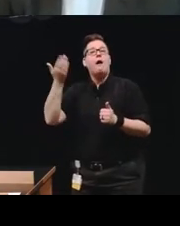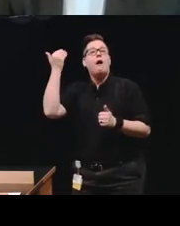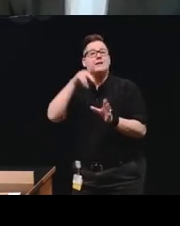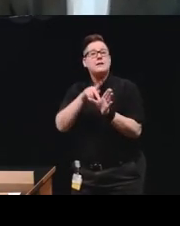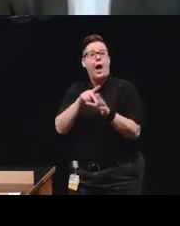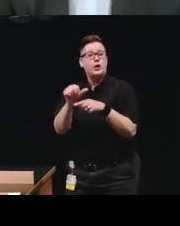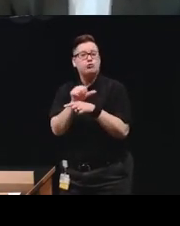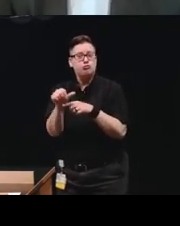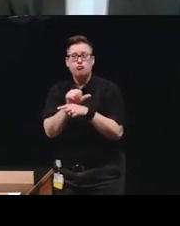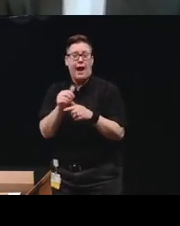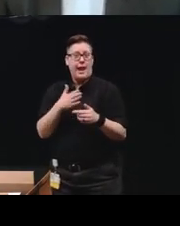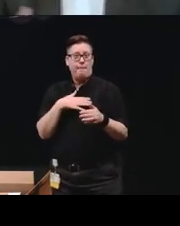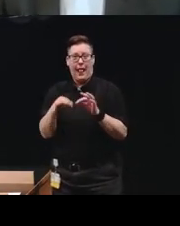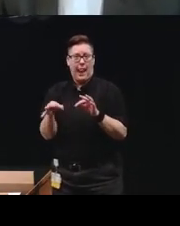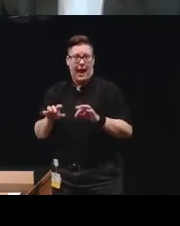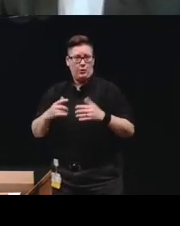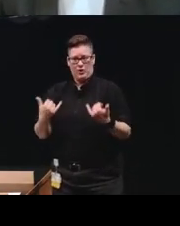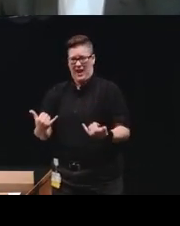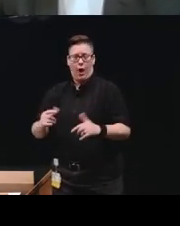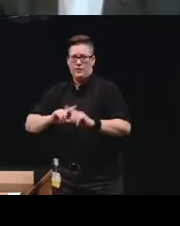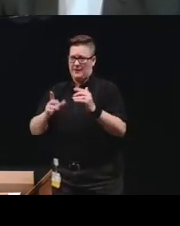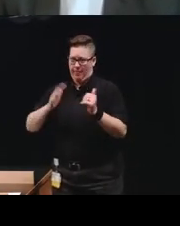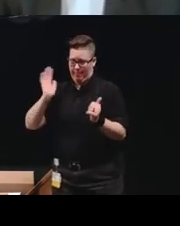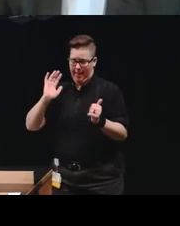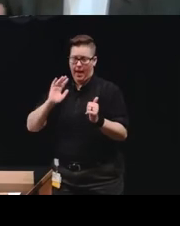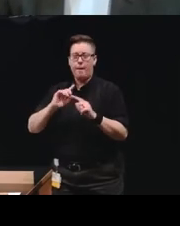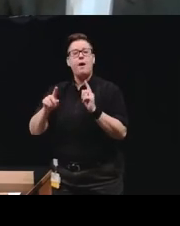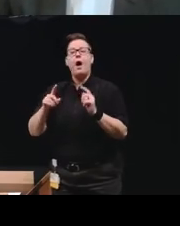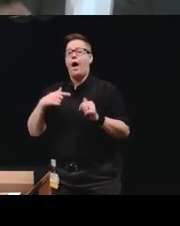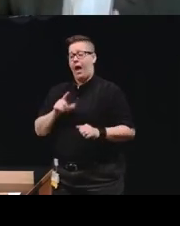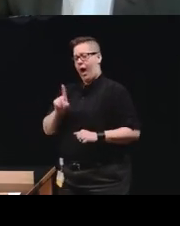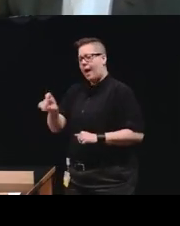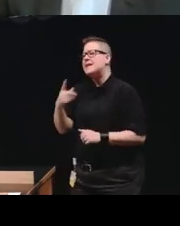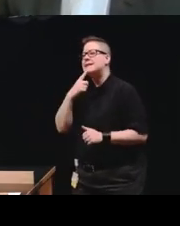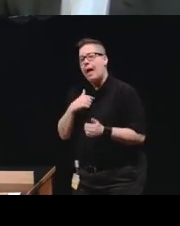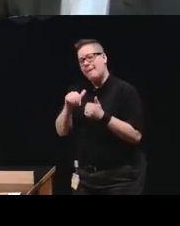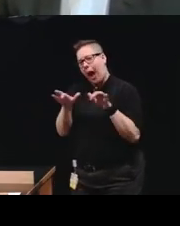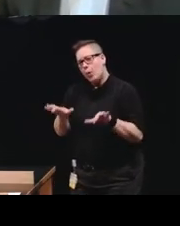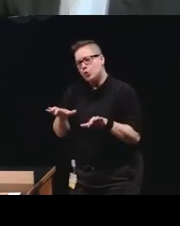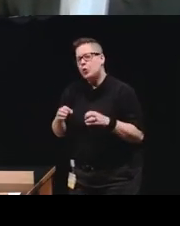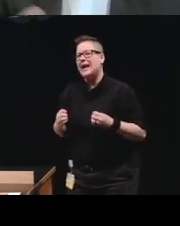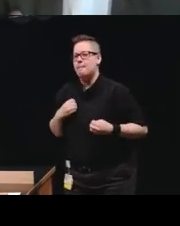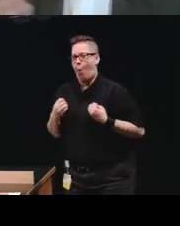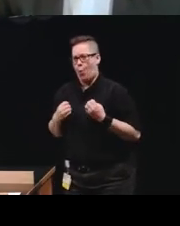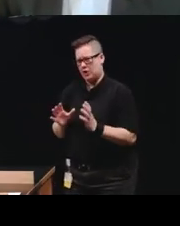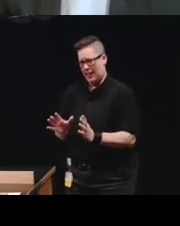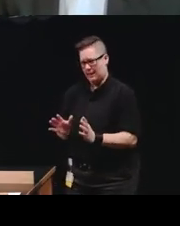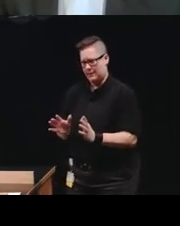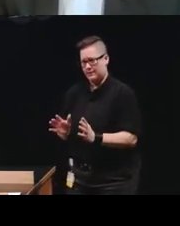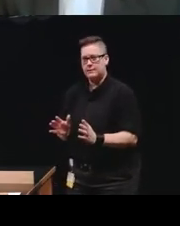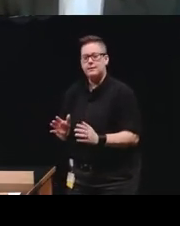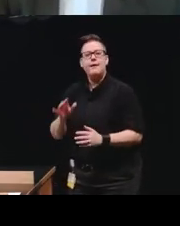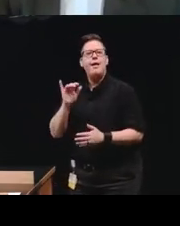started setting up shop. But what I've realized is, for example, asking this question, tell me how you're doing emotionally. What it